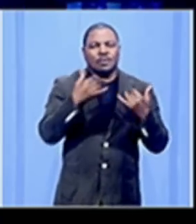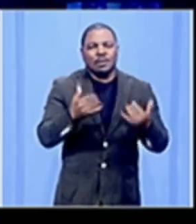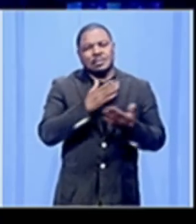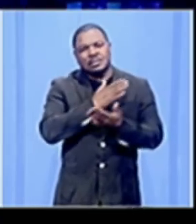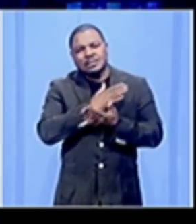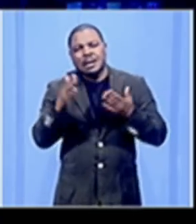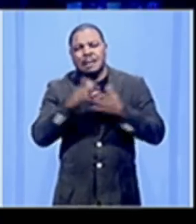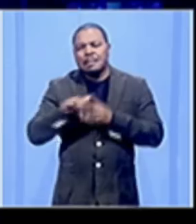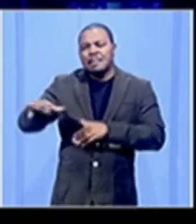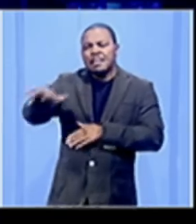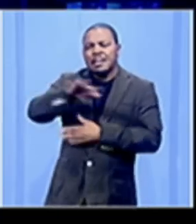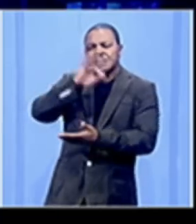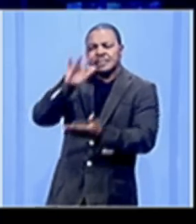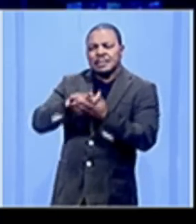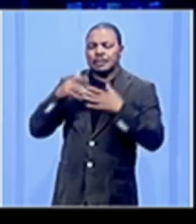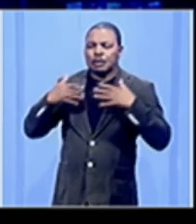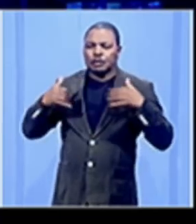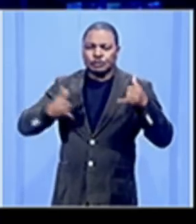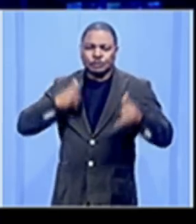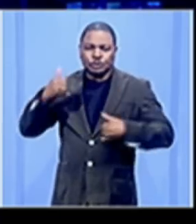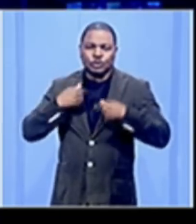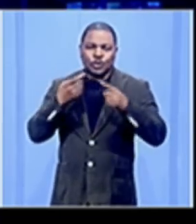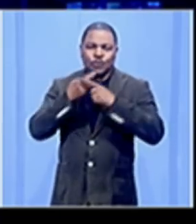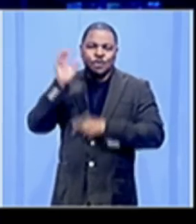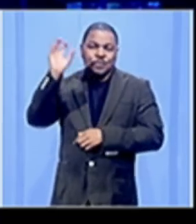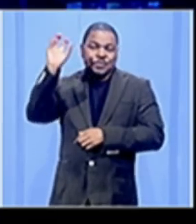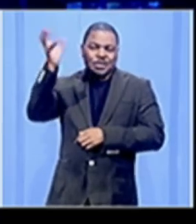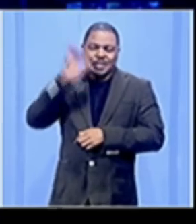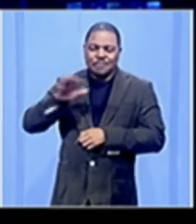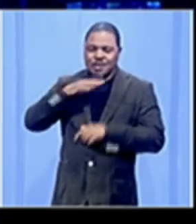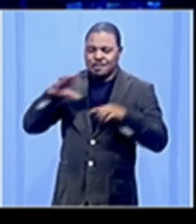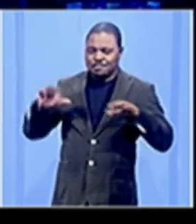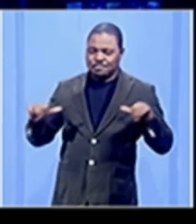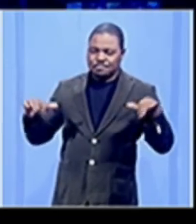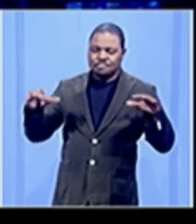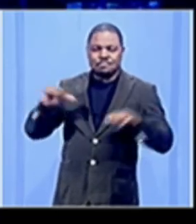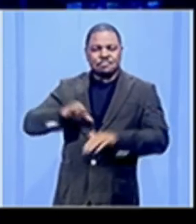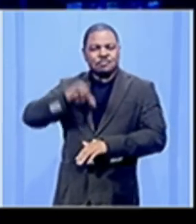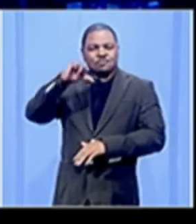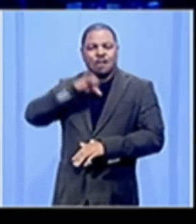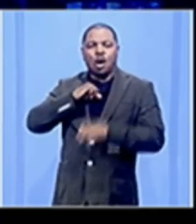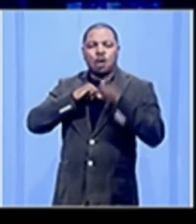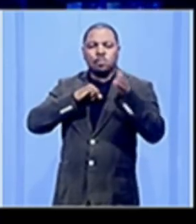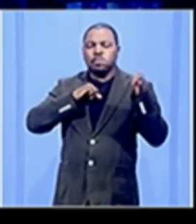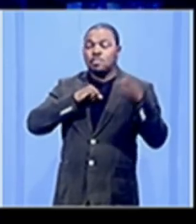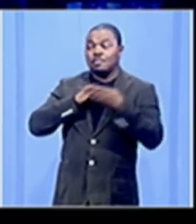a mafelo a go iketla a province ya Free State e ikgantsang ka one.